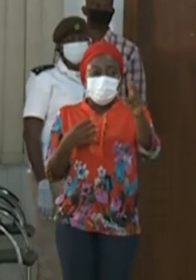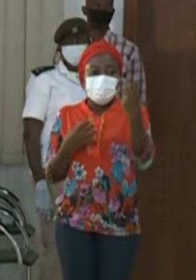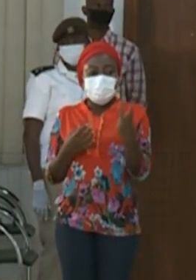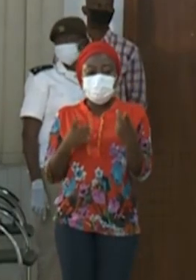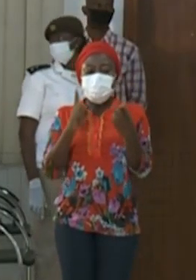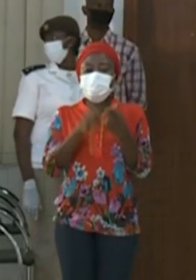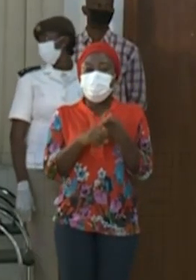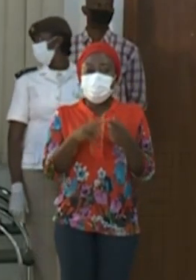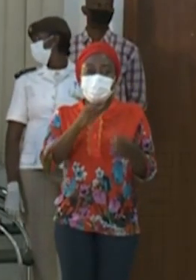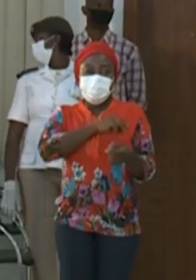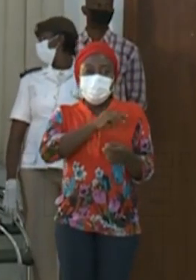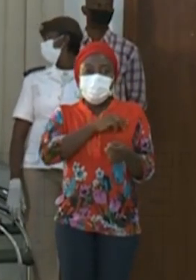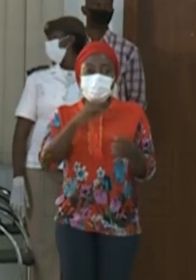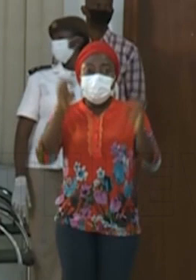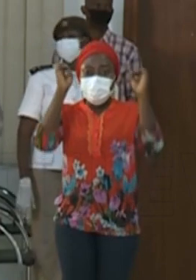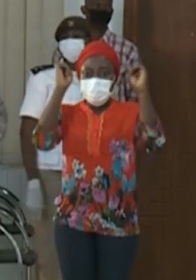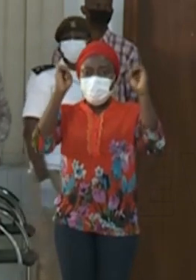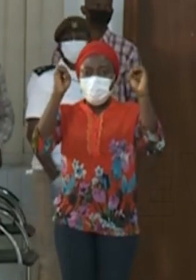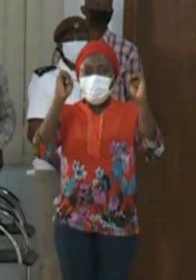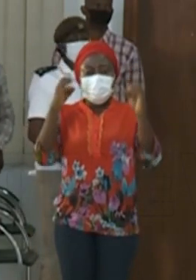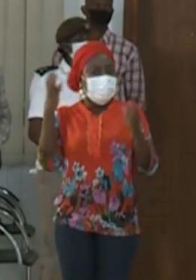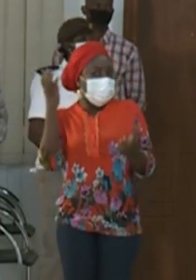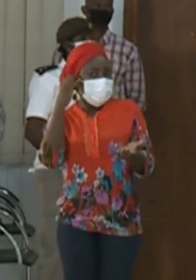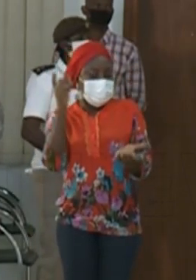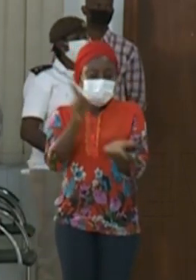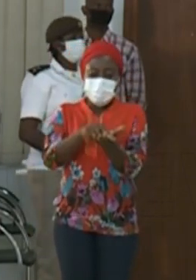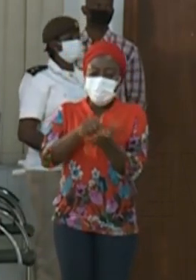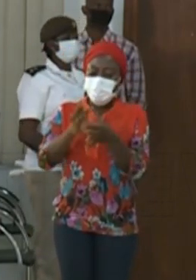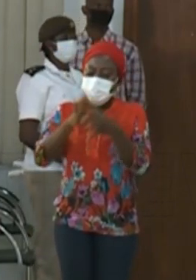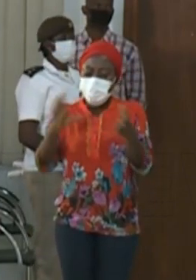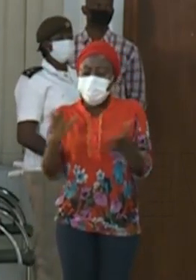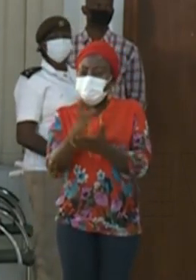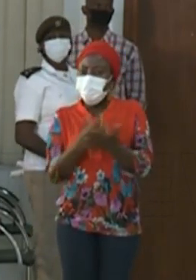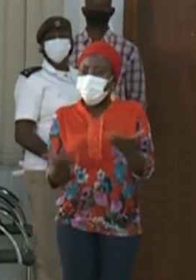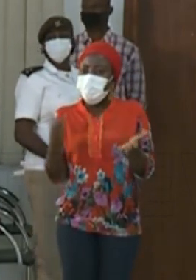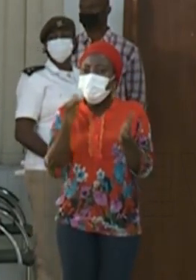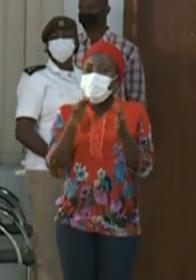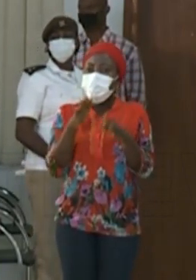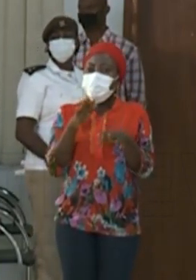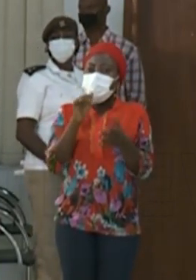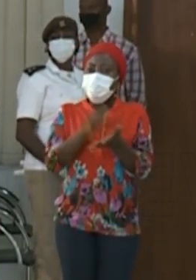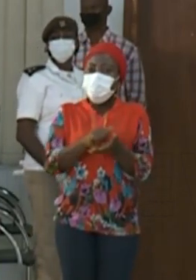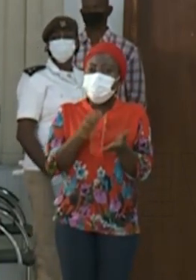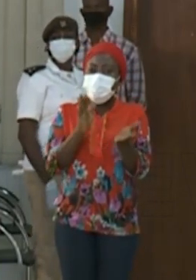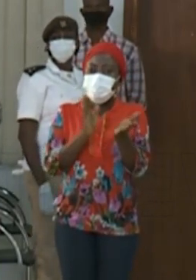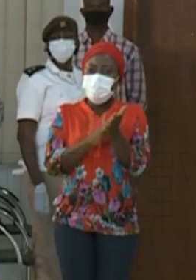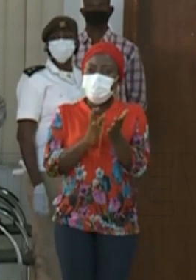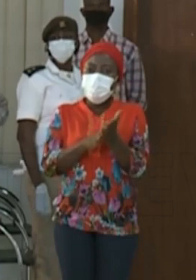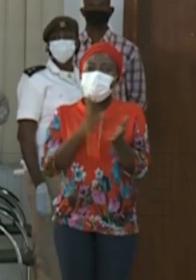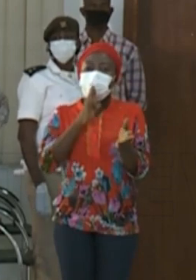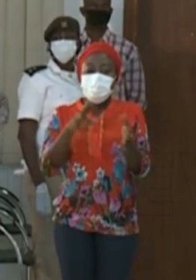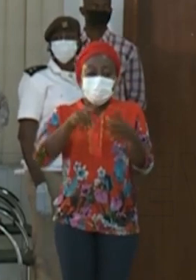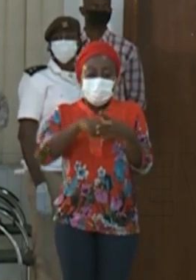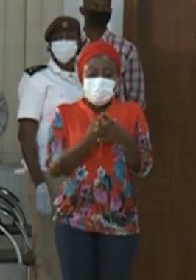press release being circulated, especially on social media, that school ought to resume in